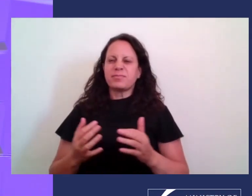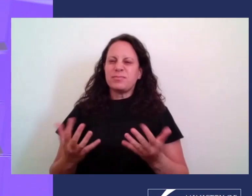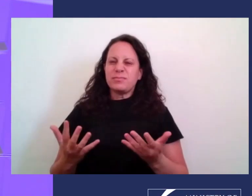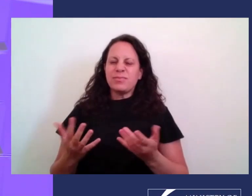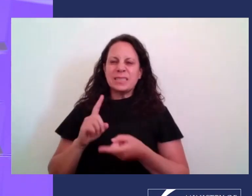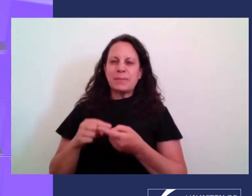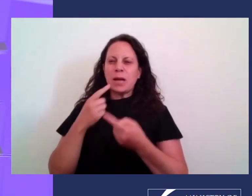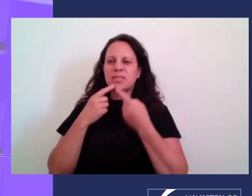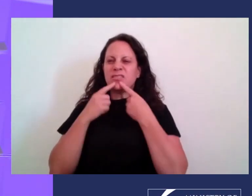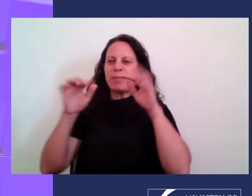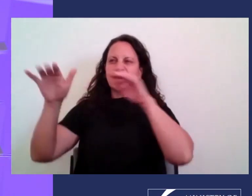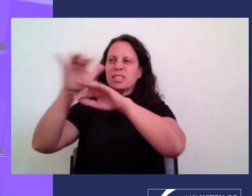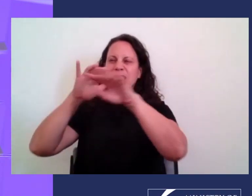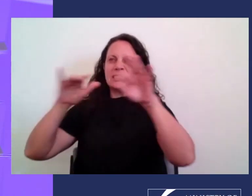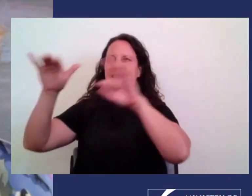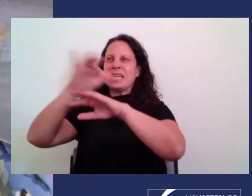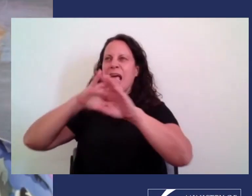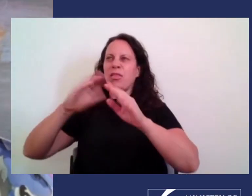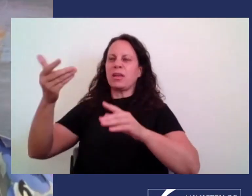our messaging, and how do we change that?